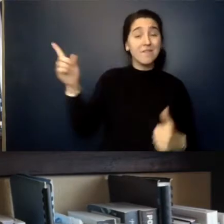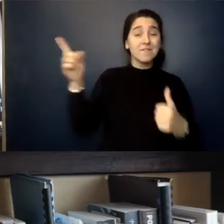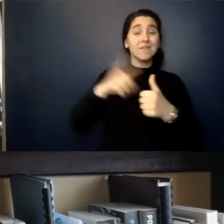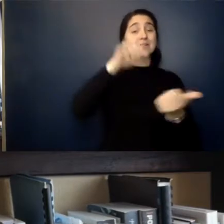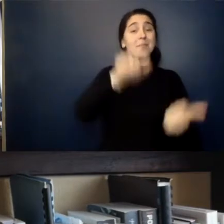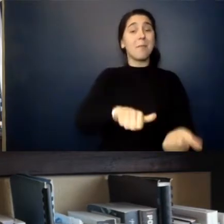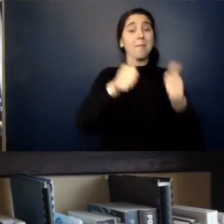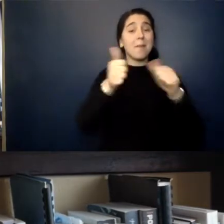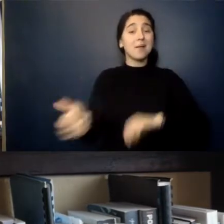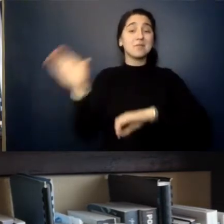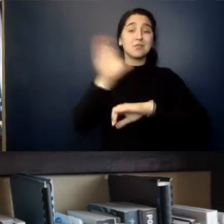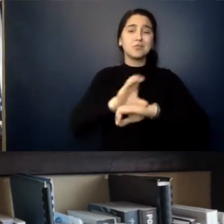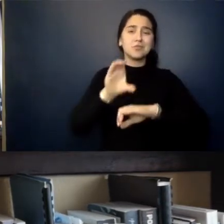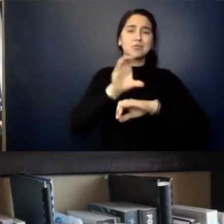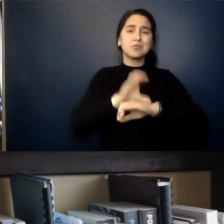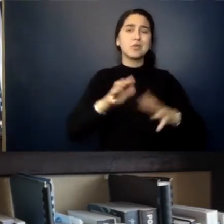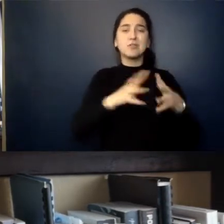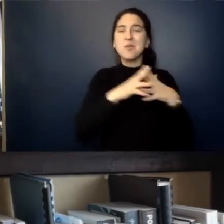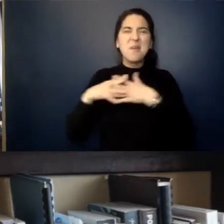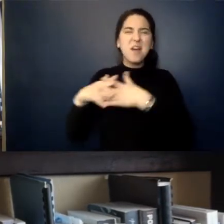guardians of creation